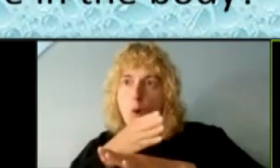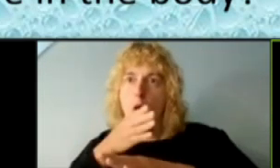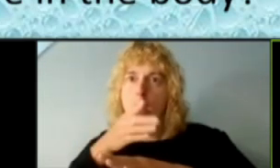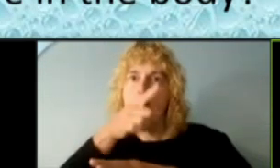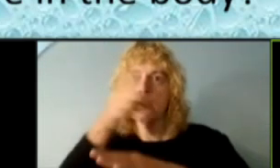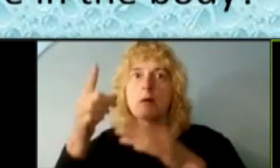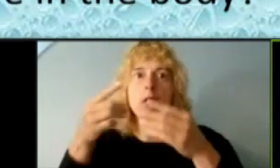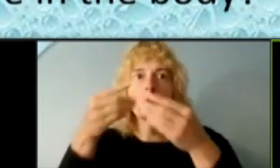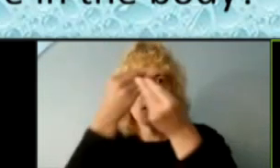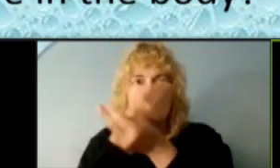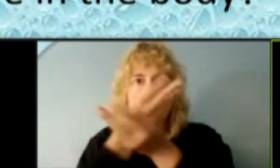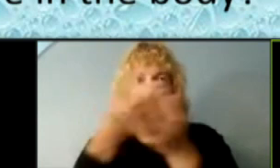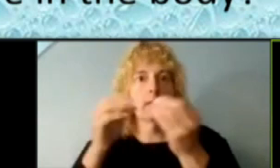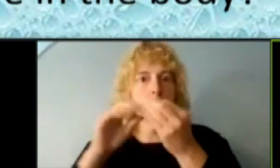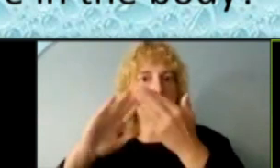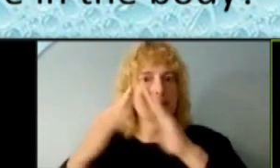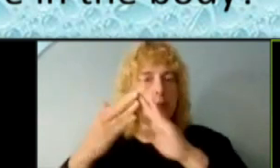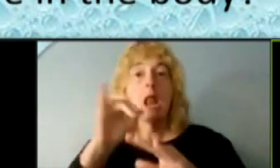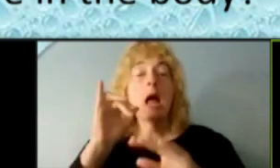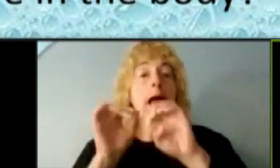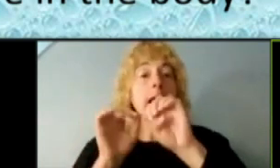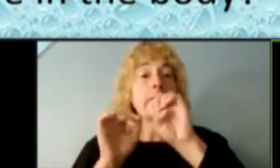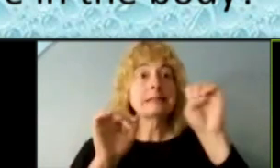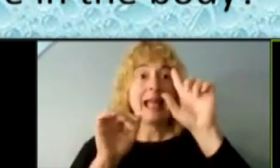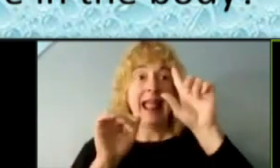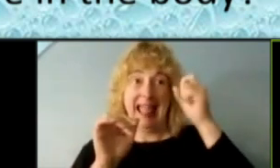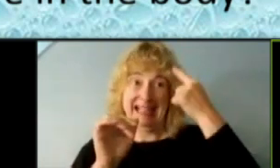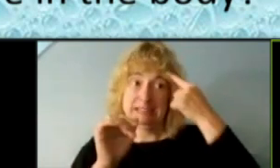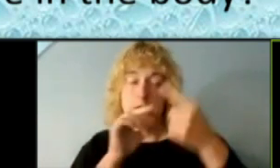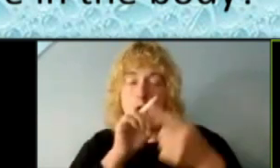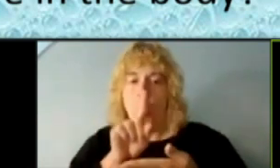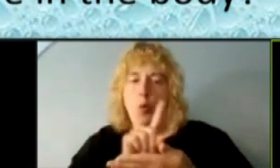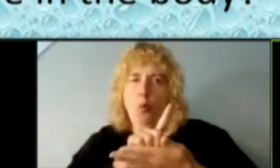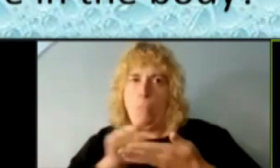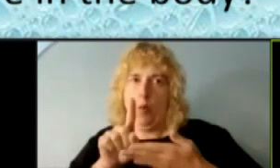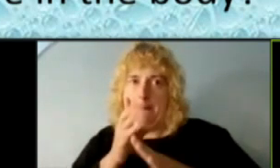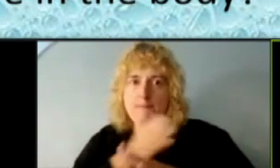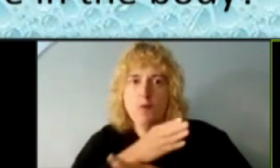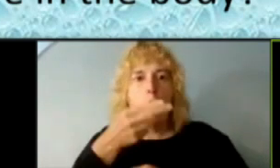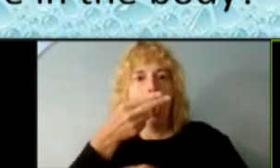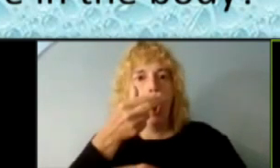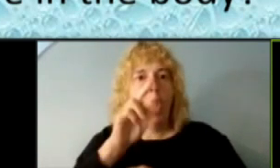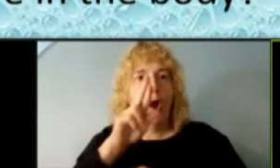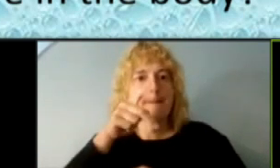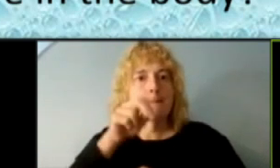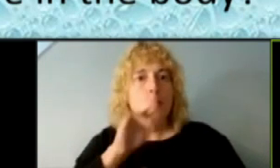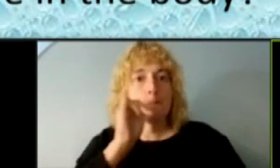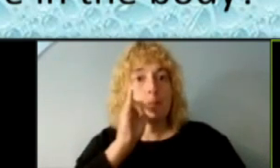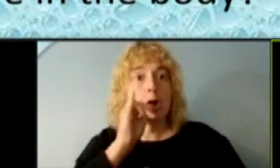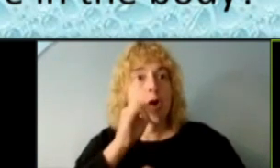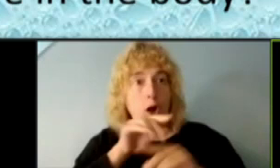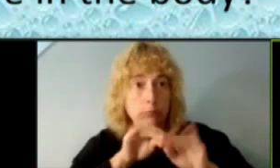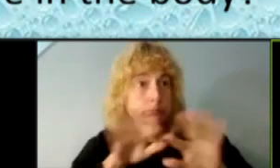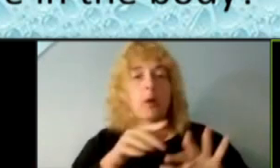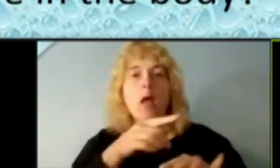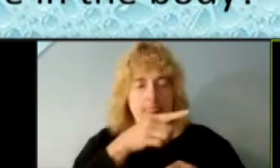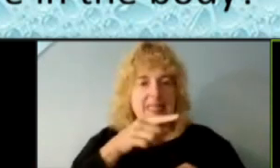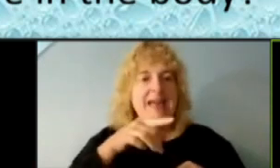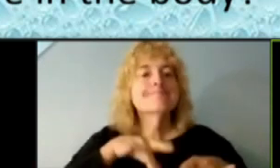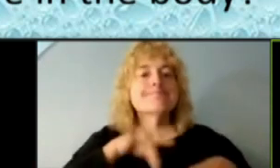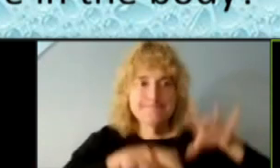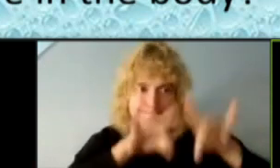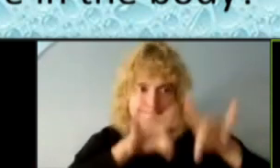They were sampling a week before the Harper Bar, which was a big breakout. They were detecting a signal in East